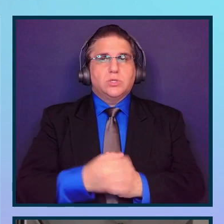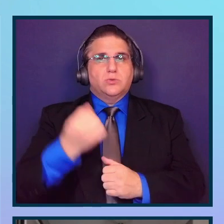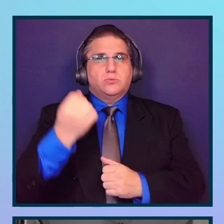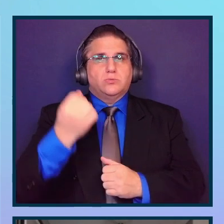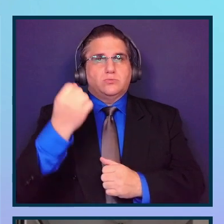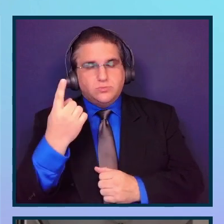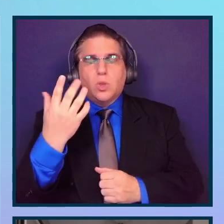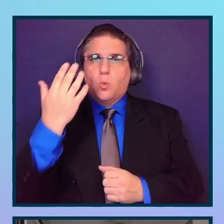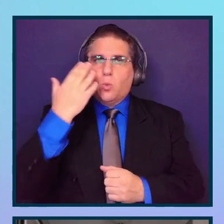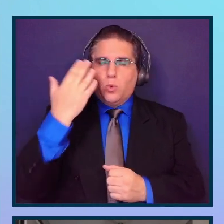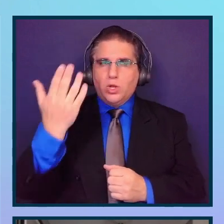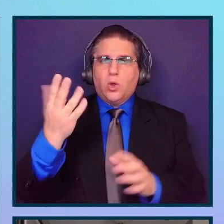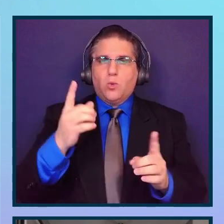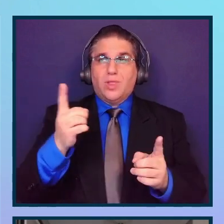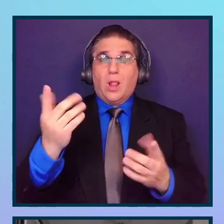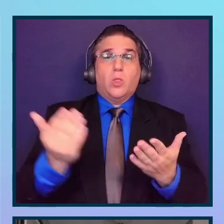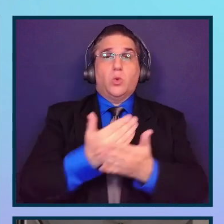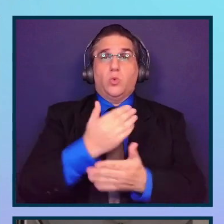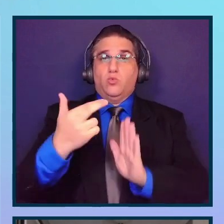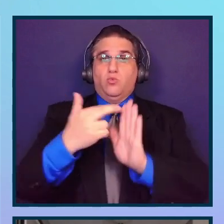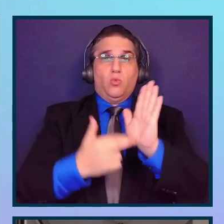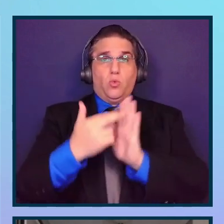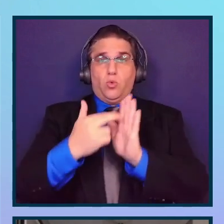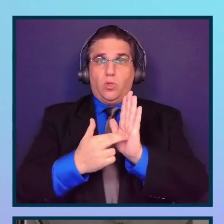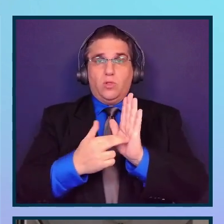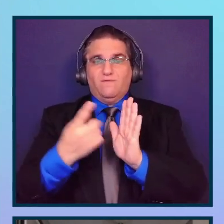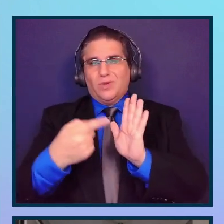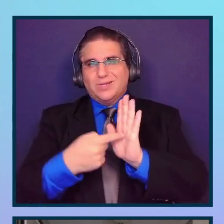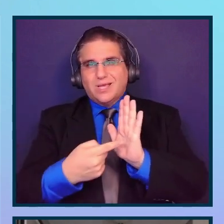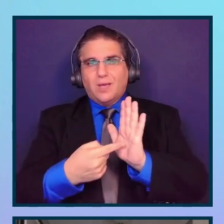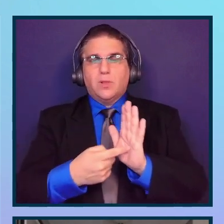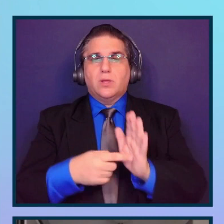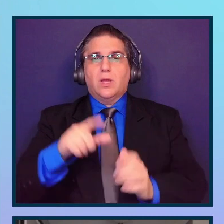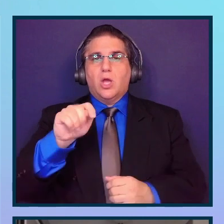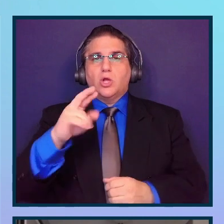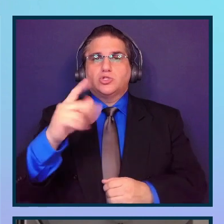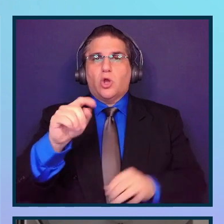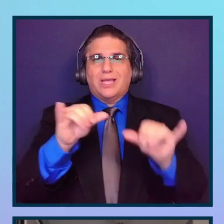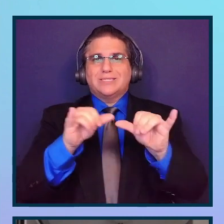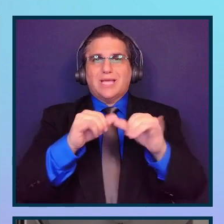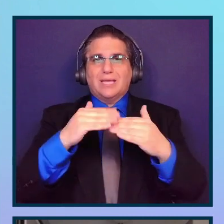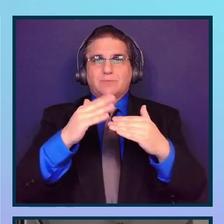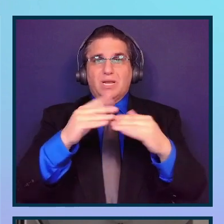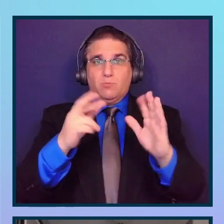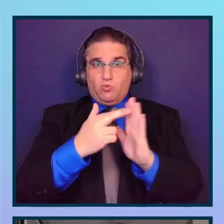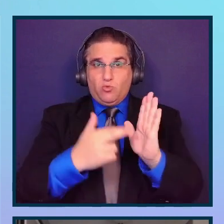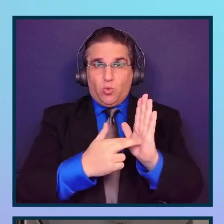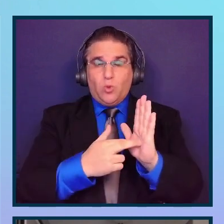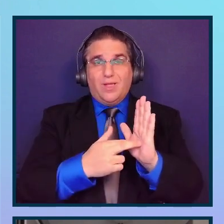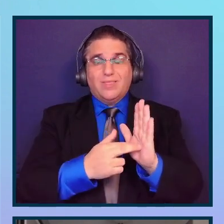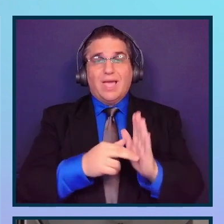that the new rule to the target size minimum rule is something